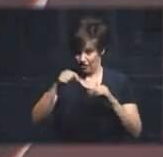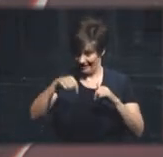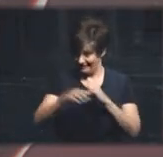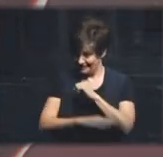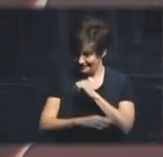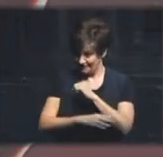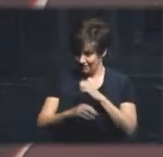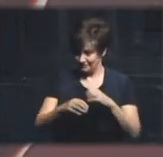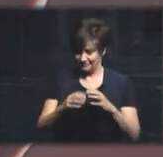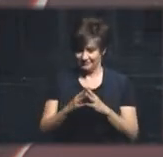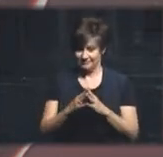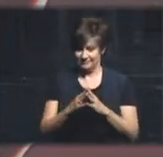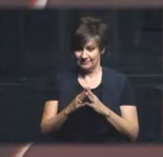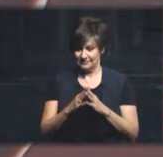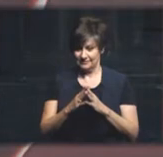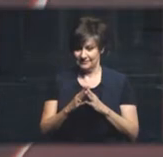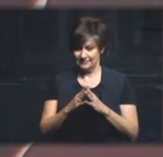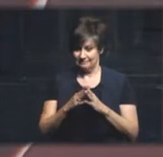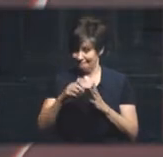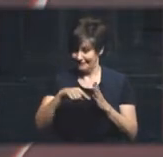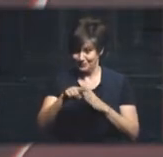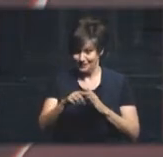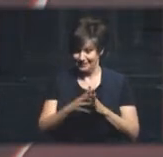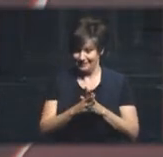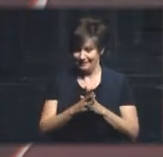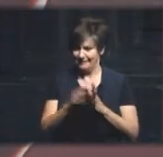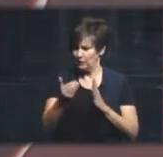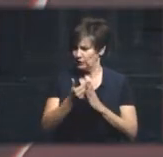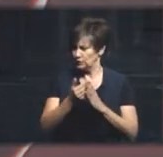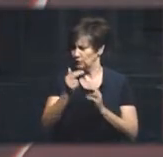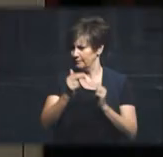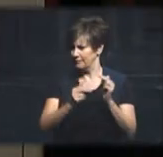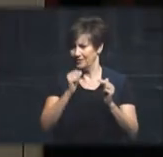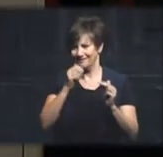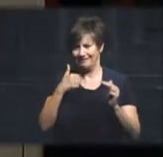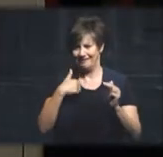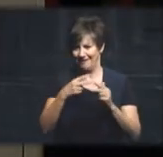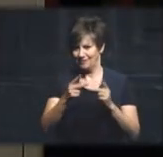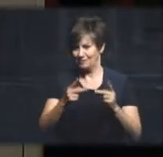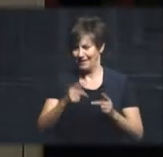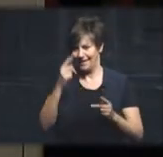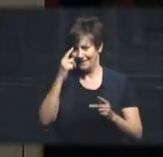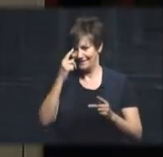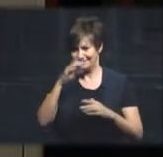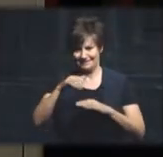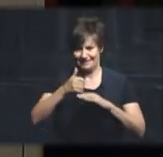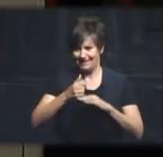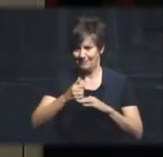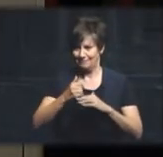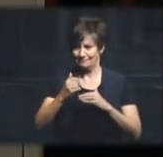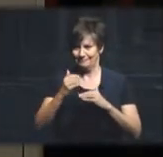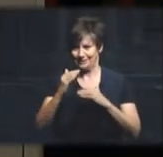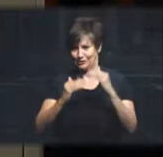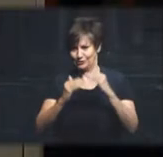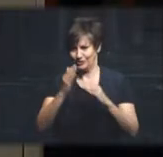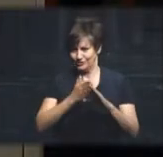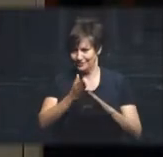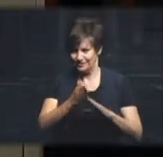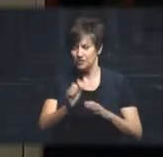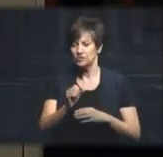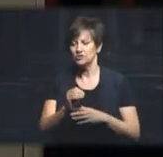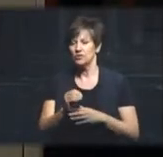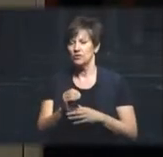and next week. They're in a new facility. We didn't have any place for to put construction. And so